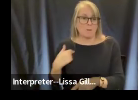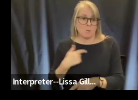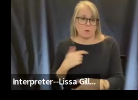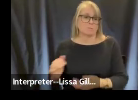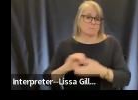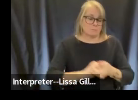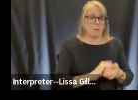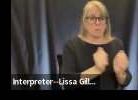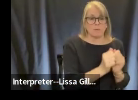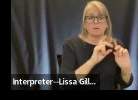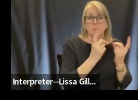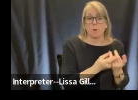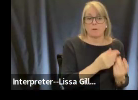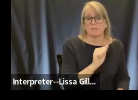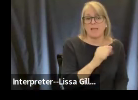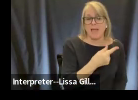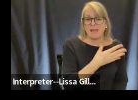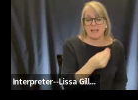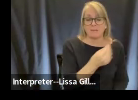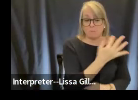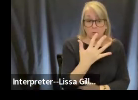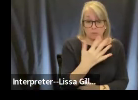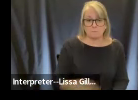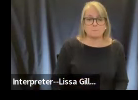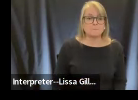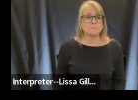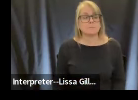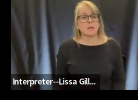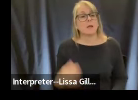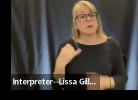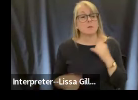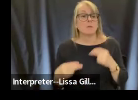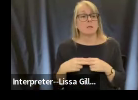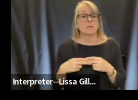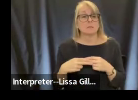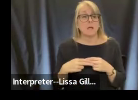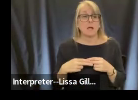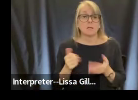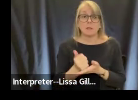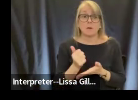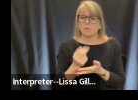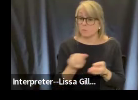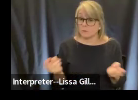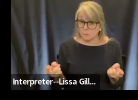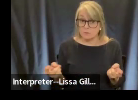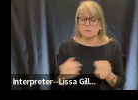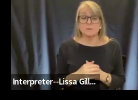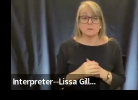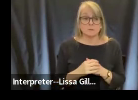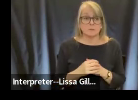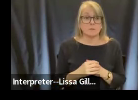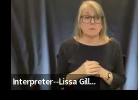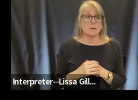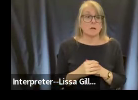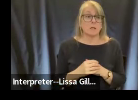of Ag and Forestry. And so my last slide is just some helpful resources for you all. relative to some